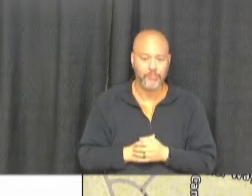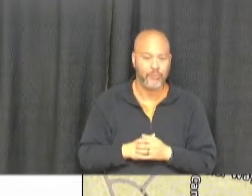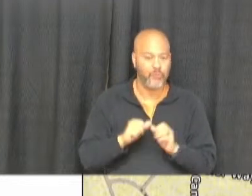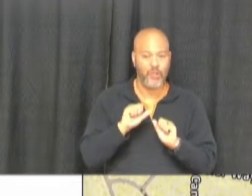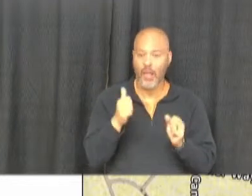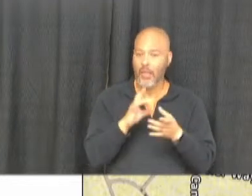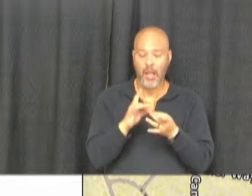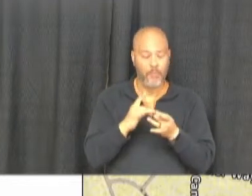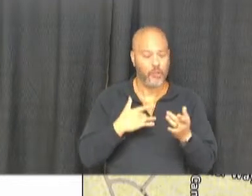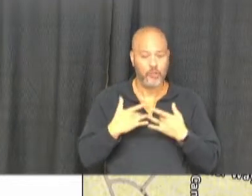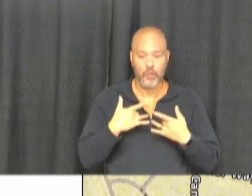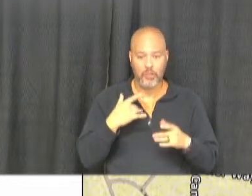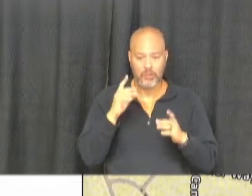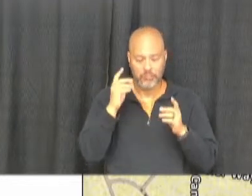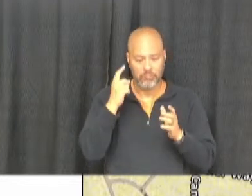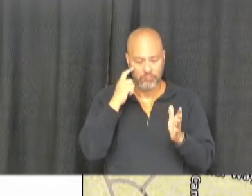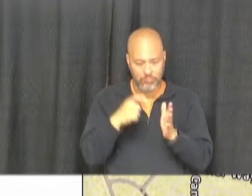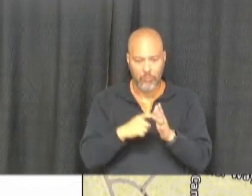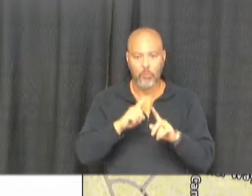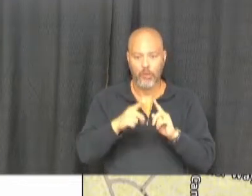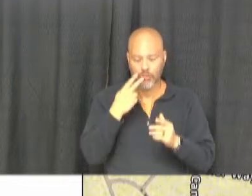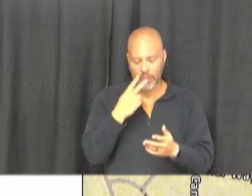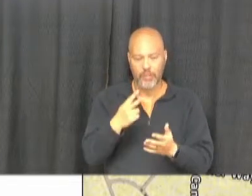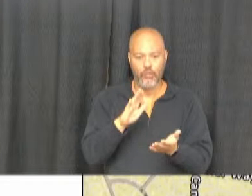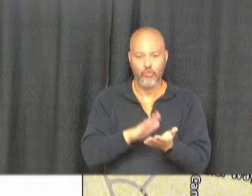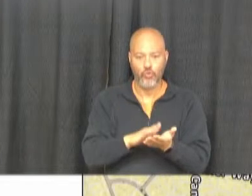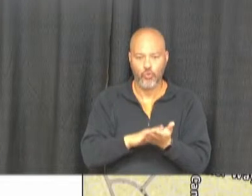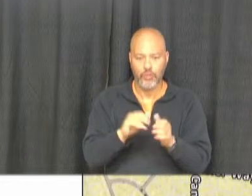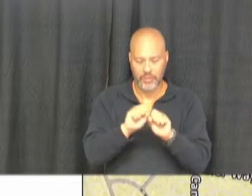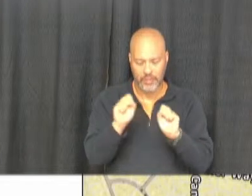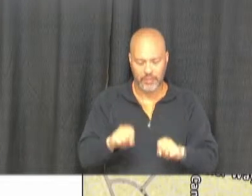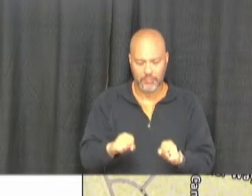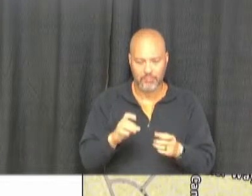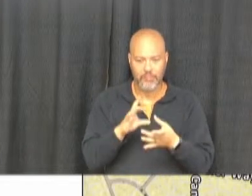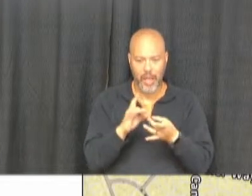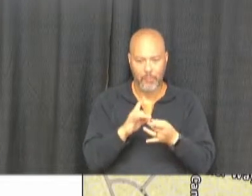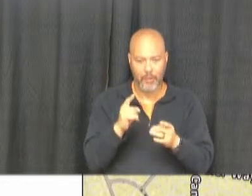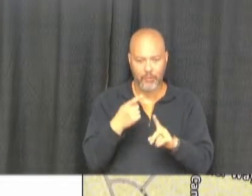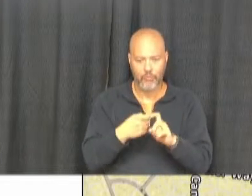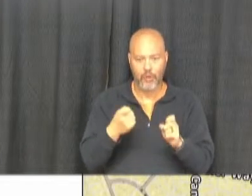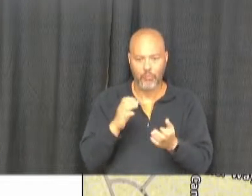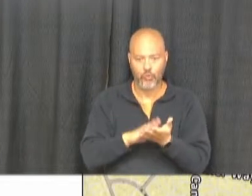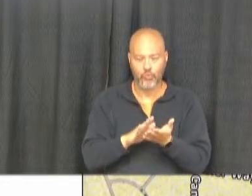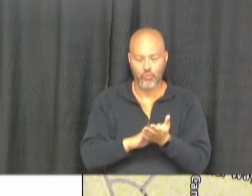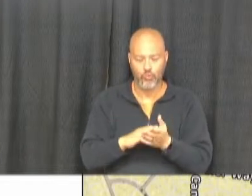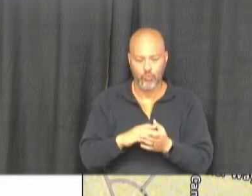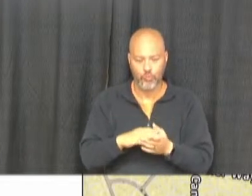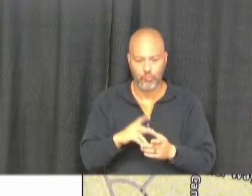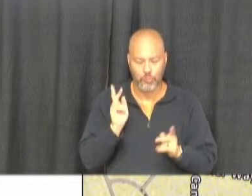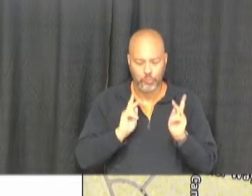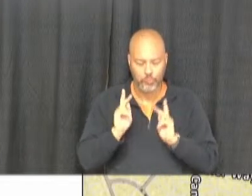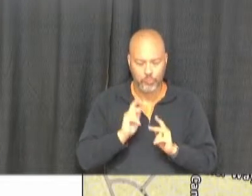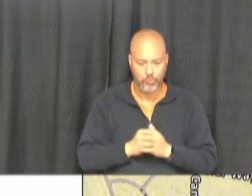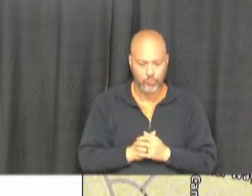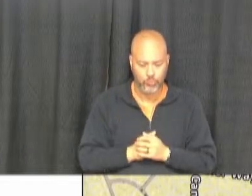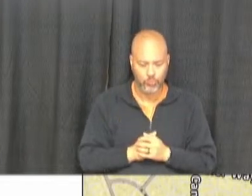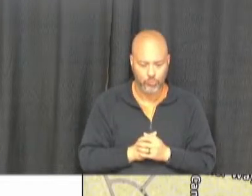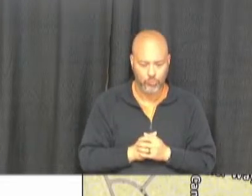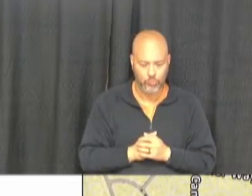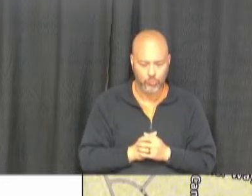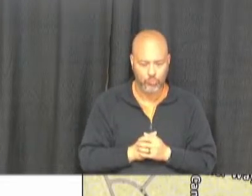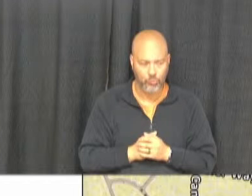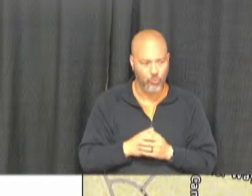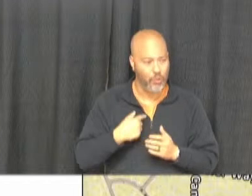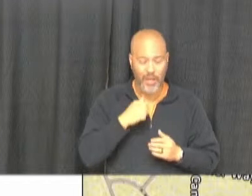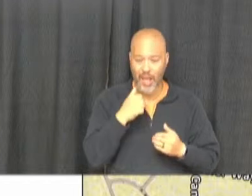No other comments or concerns, and you see the school system capacities listed from the school system. We don't really